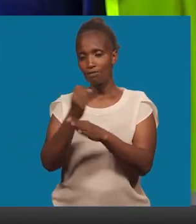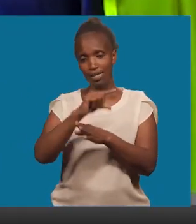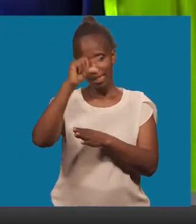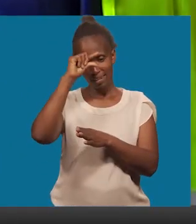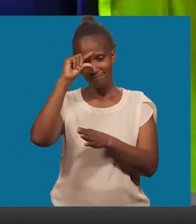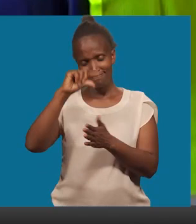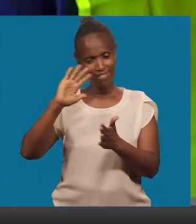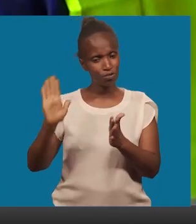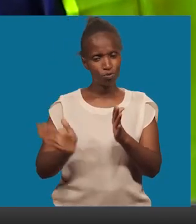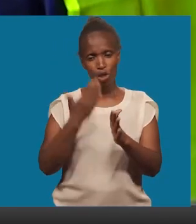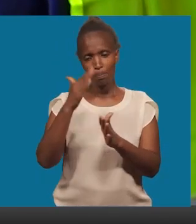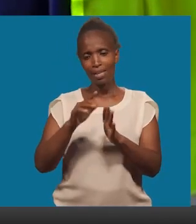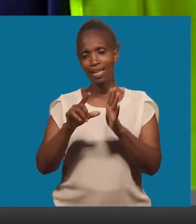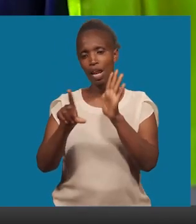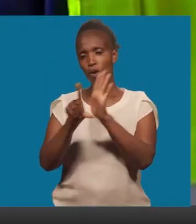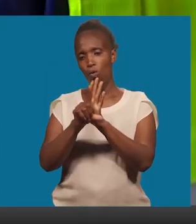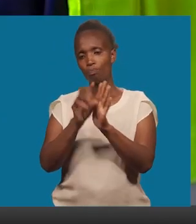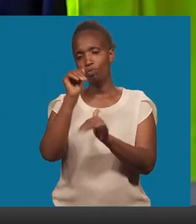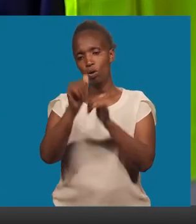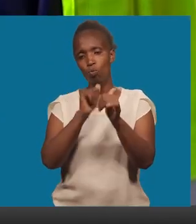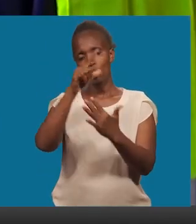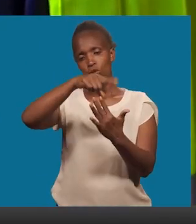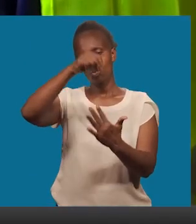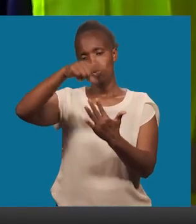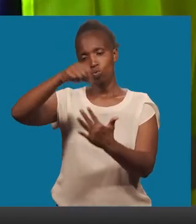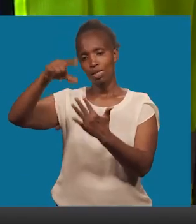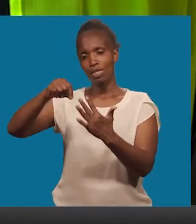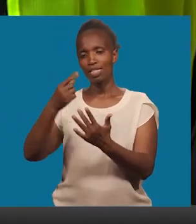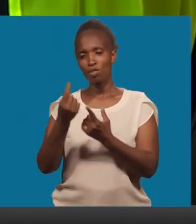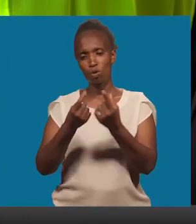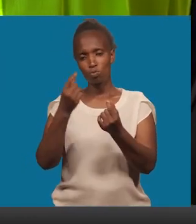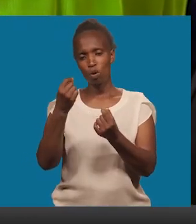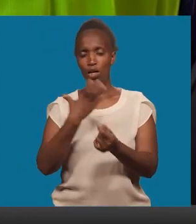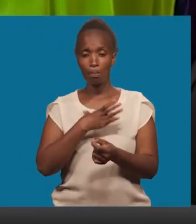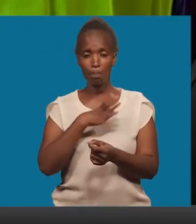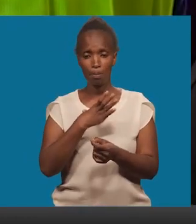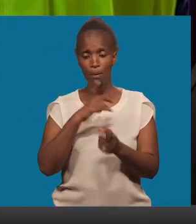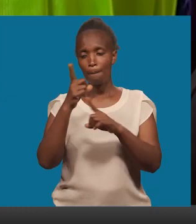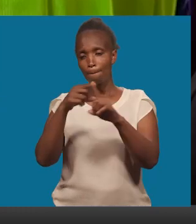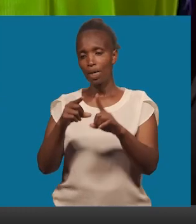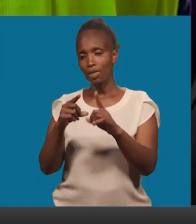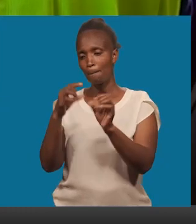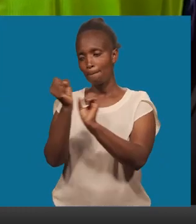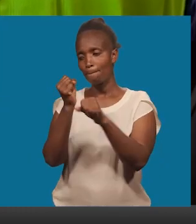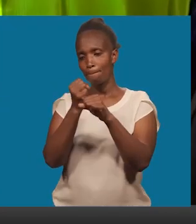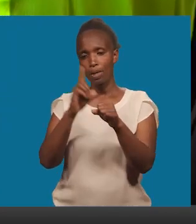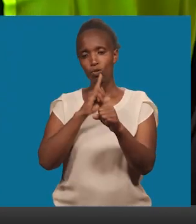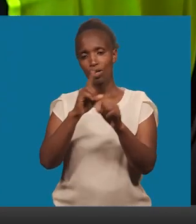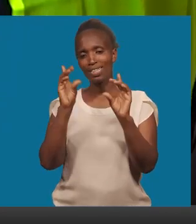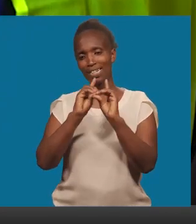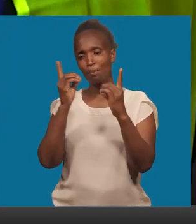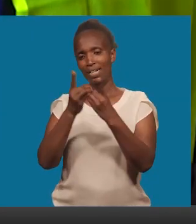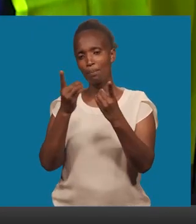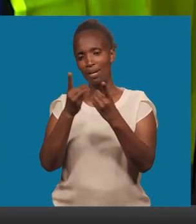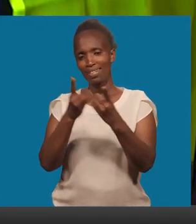kufutilia mbali sheria zinazowabagua wachimbaji madini wadogo na kulainisha sekta hiyo kwa lengo la